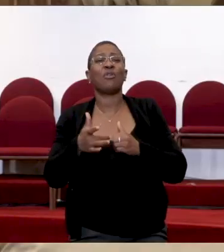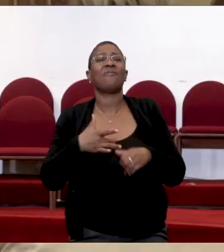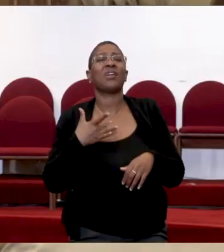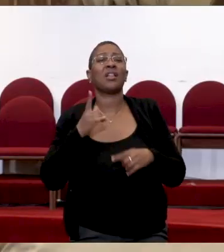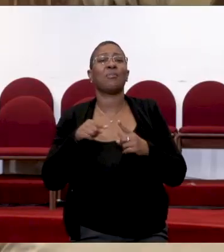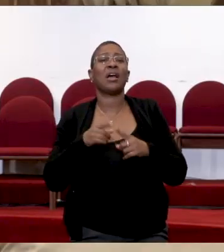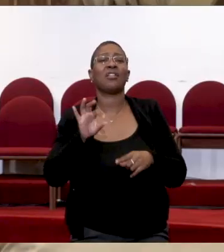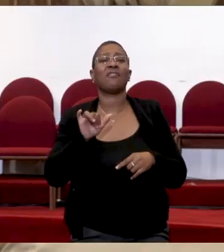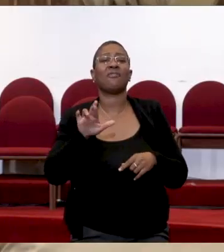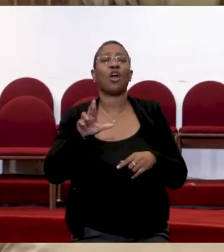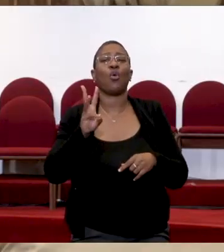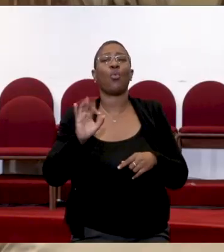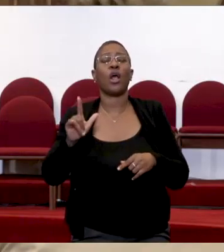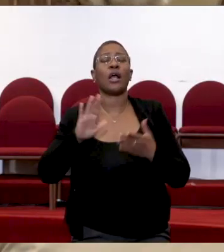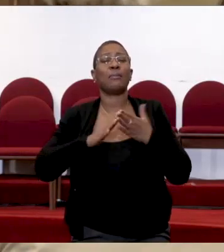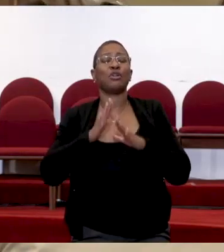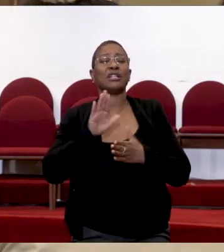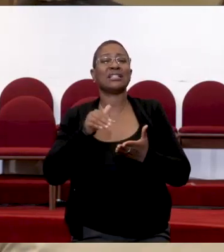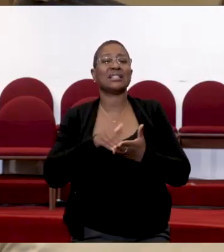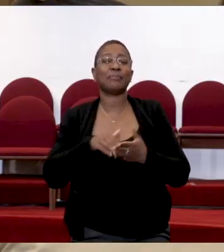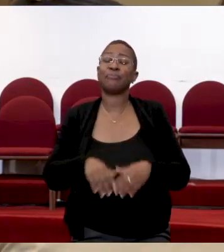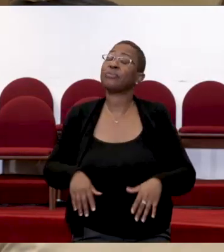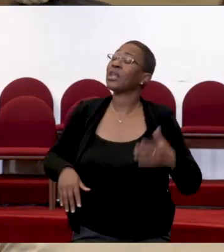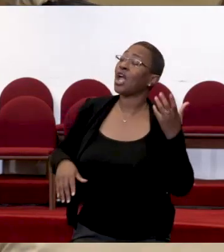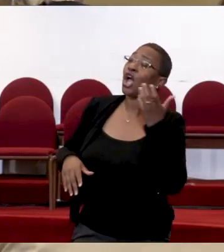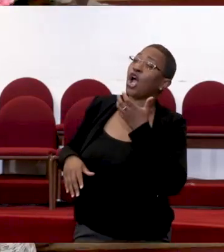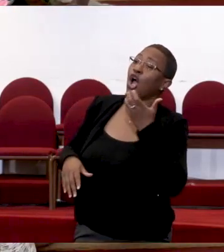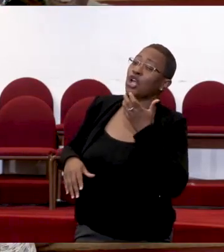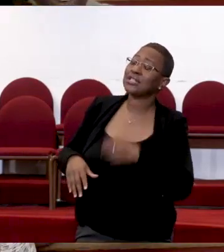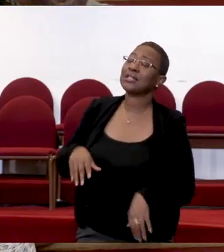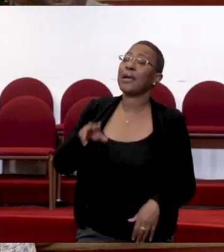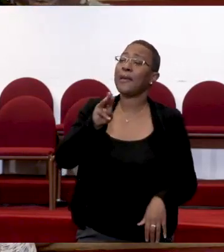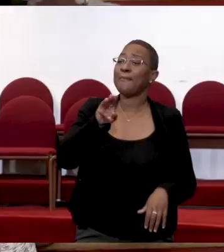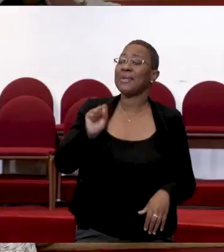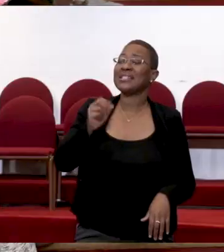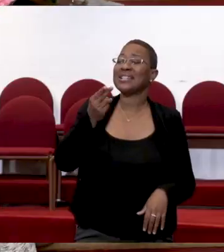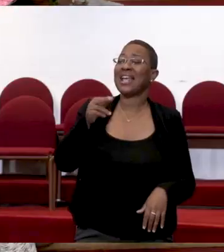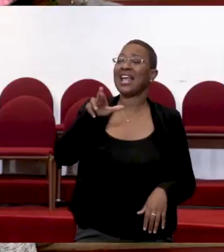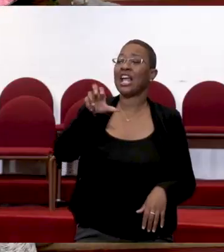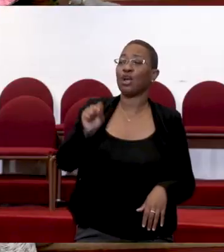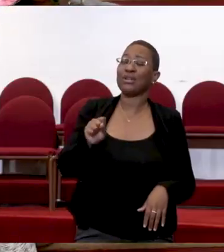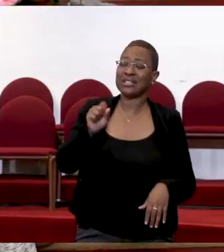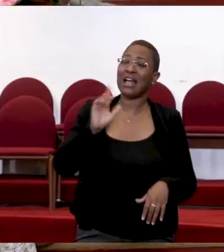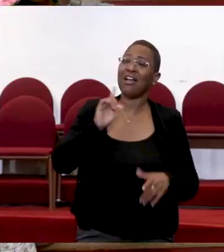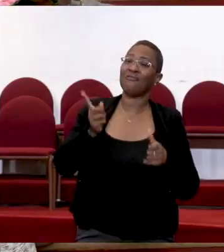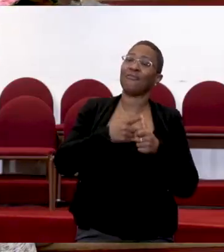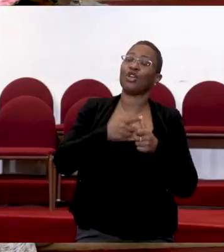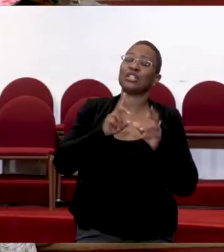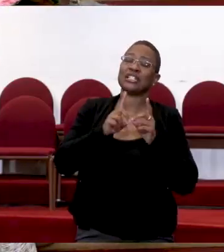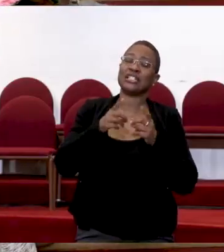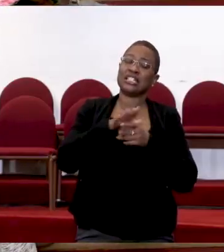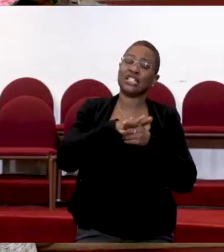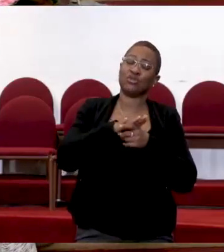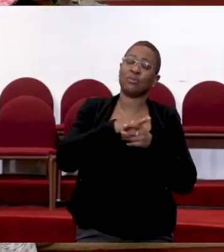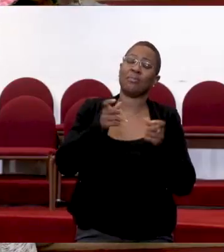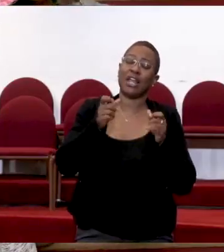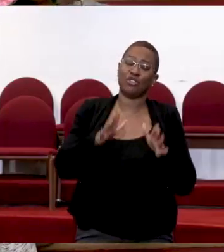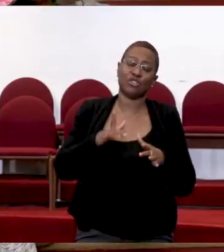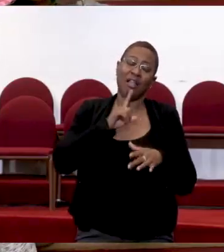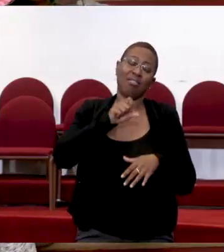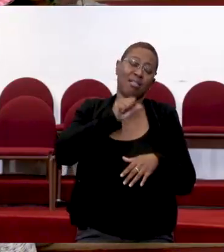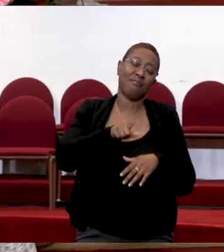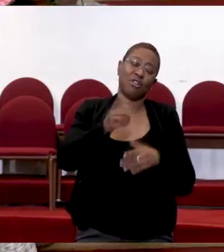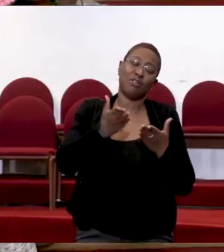Farwell Community Center? Awesome. Miss Harris was our first district manager. Love her to death. She always serves